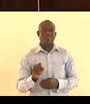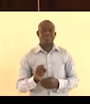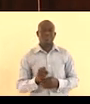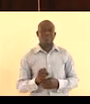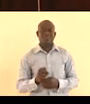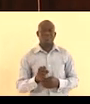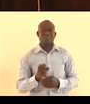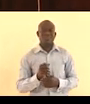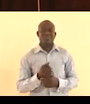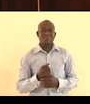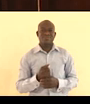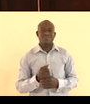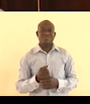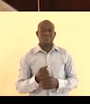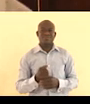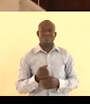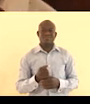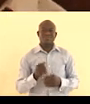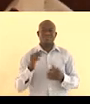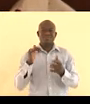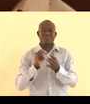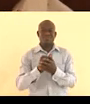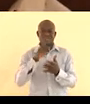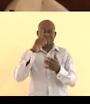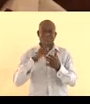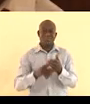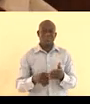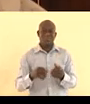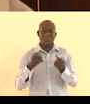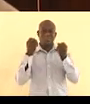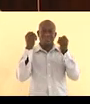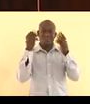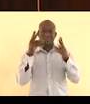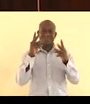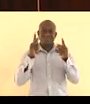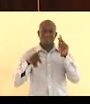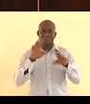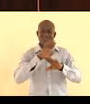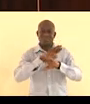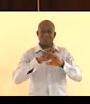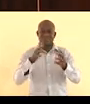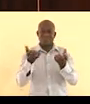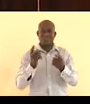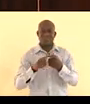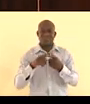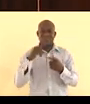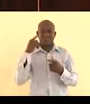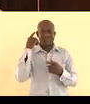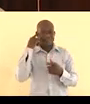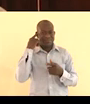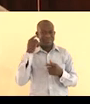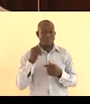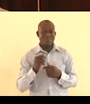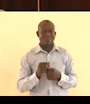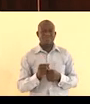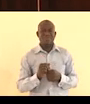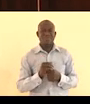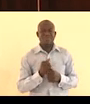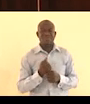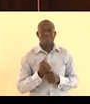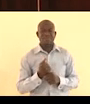That's not what a lot of people wanted to hear. And that was why it attracted quite a number